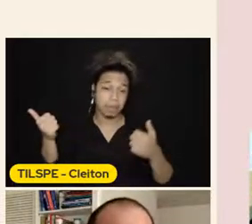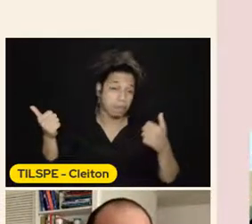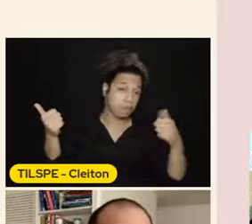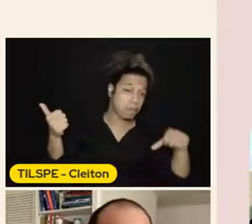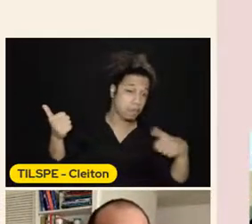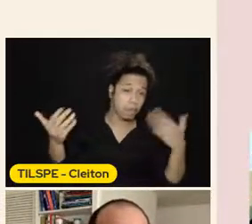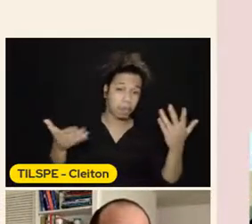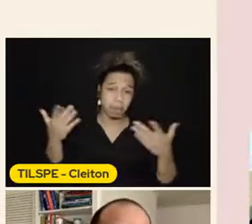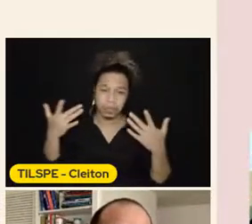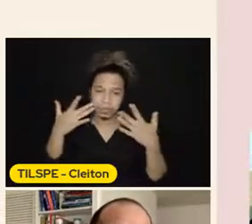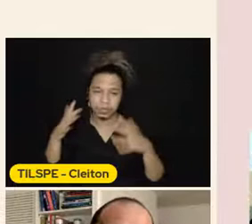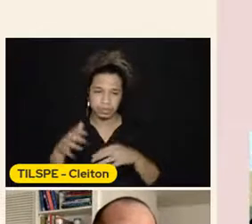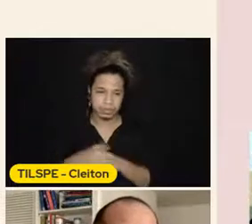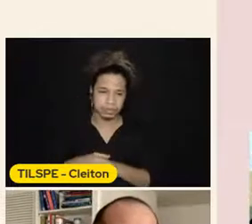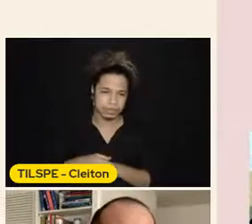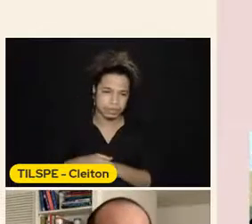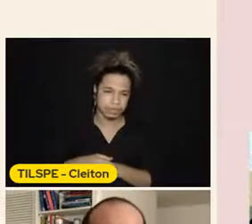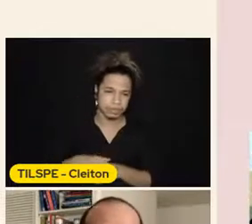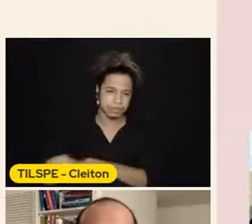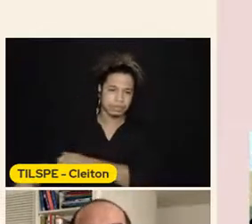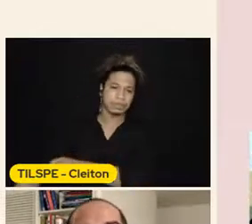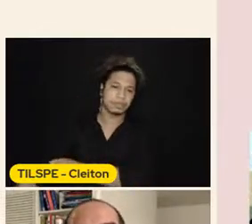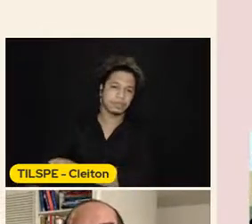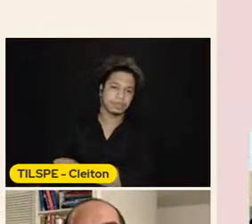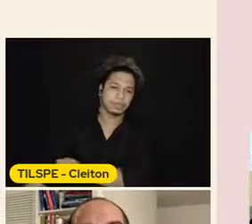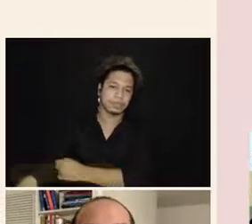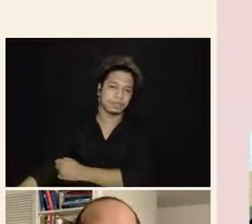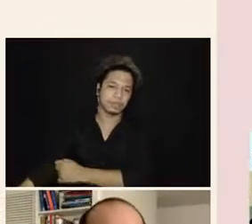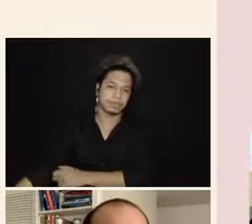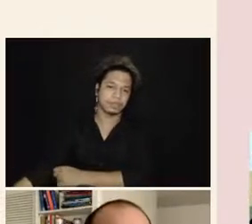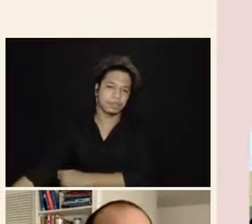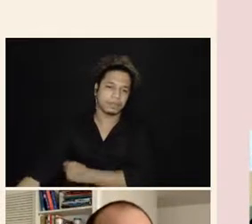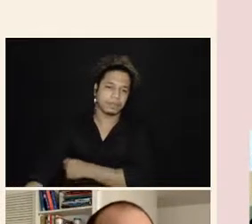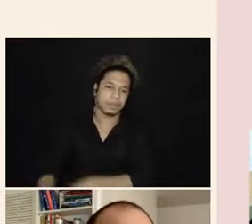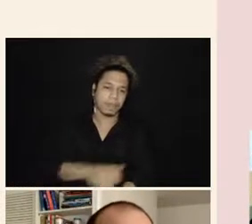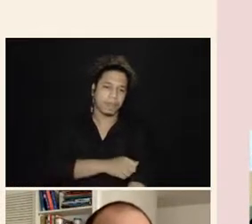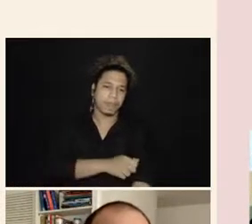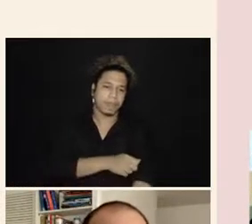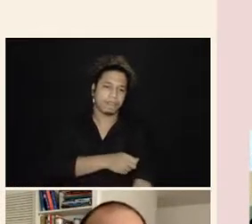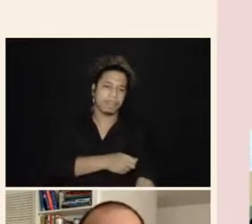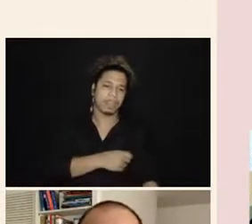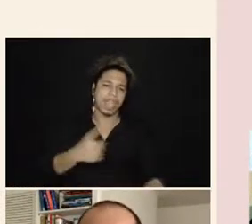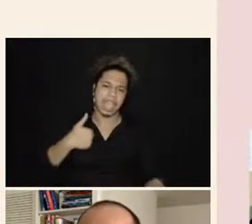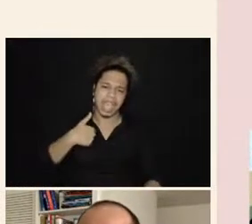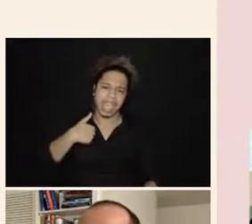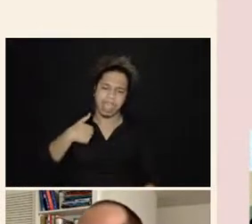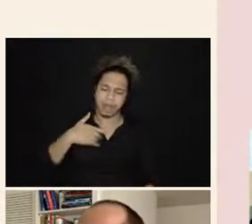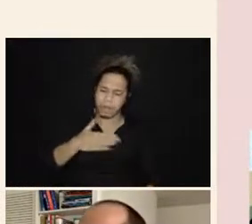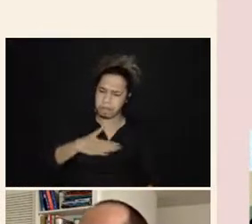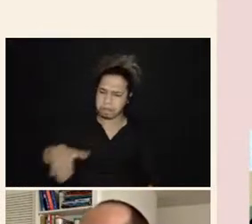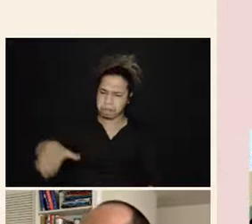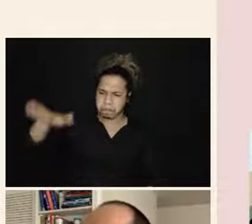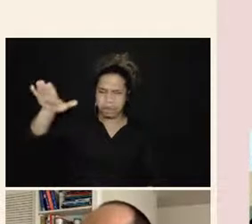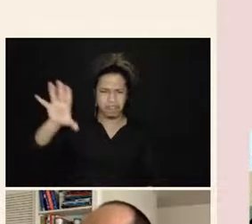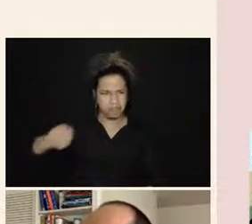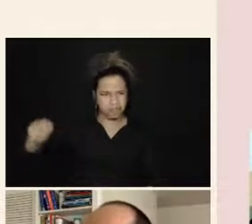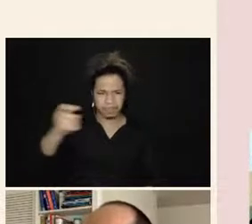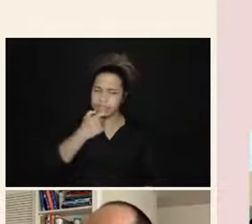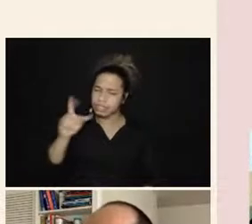unit of measurement that I grew up with. This is not the language that I learned in my home country. And so